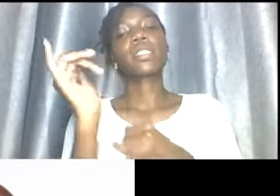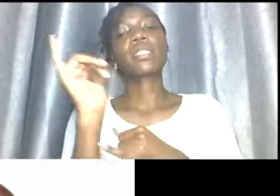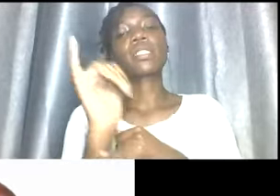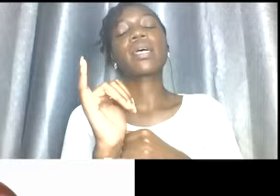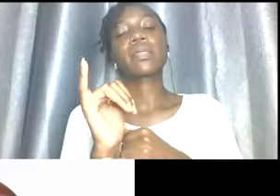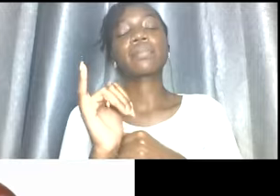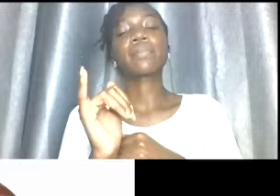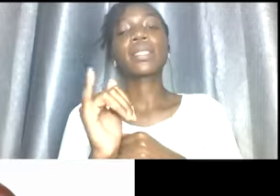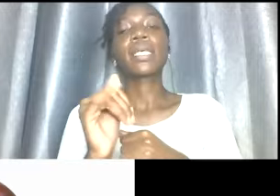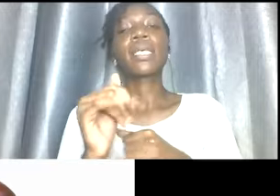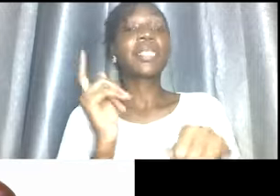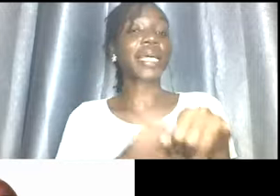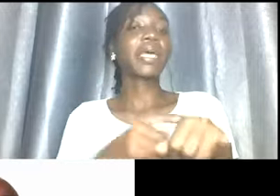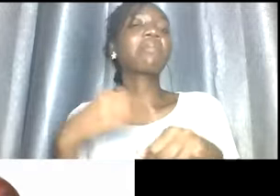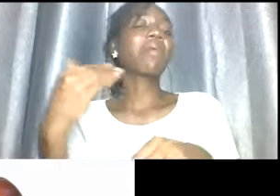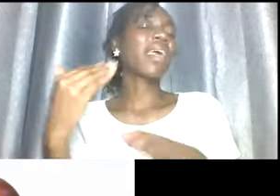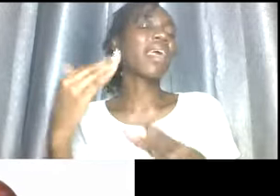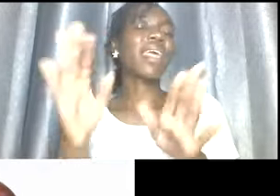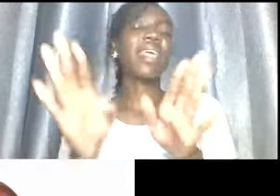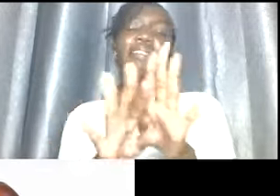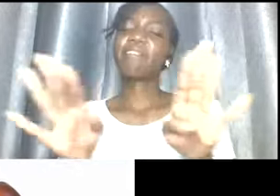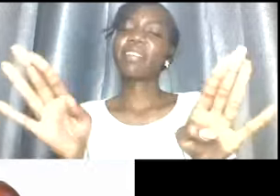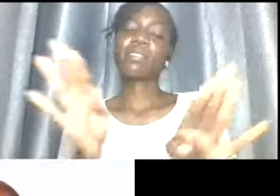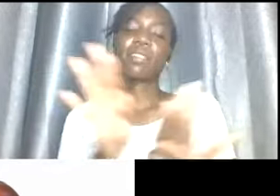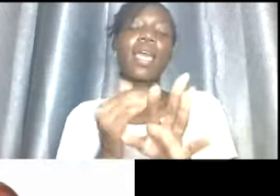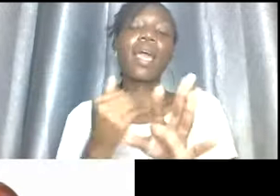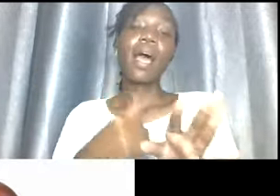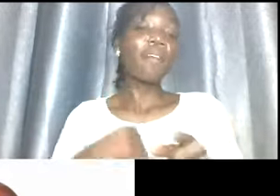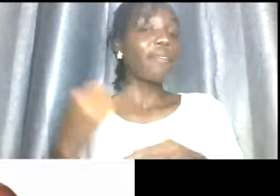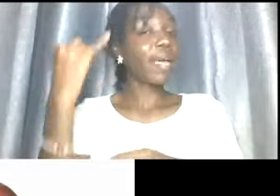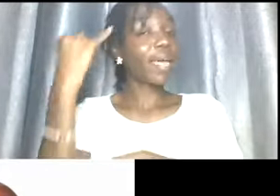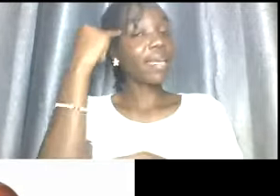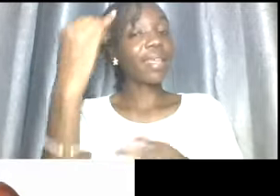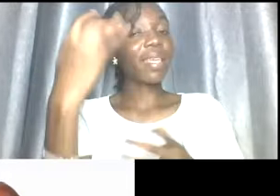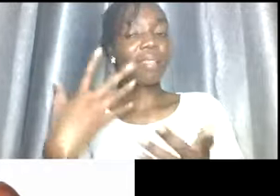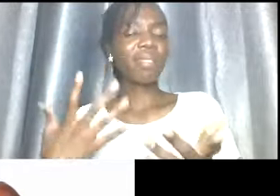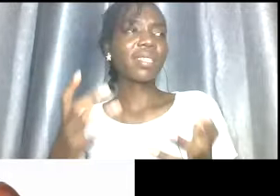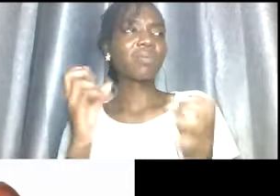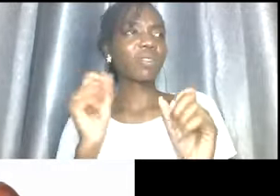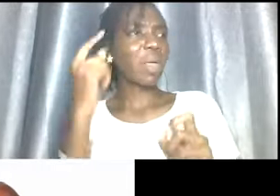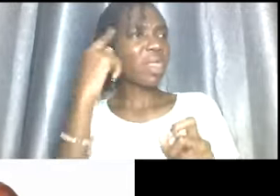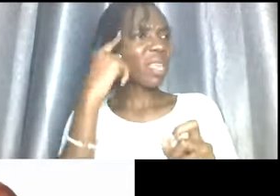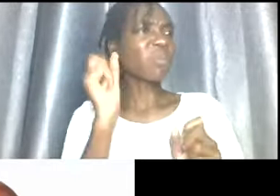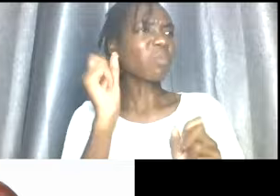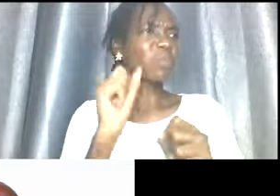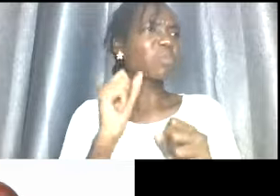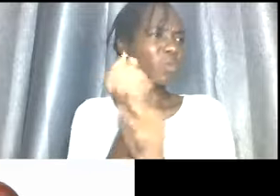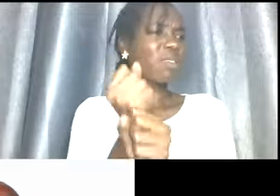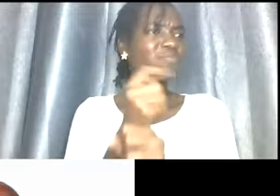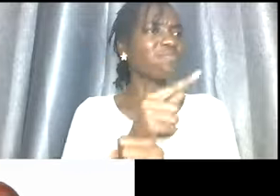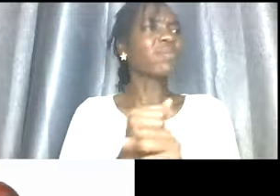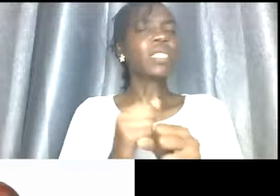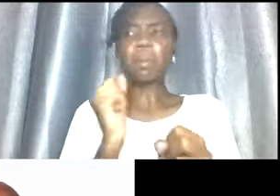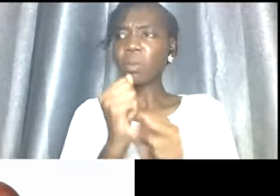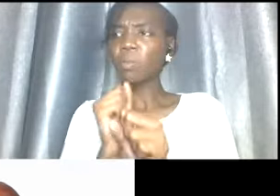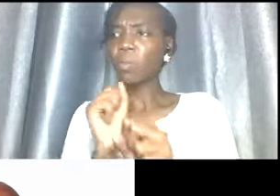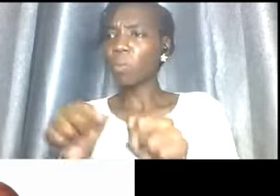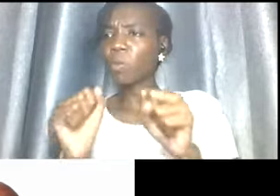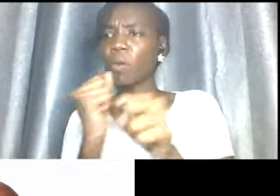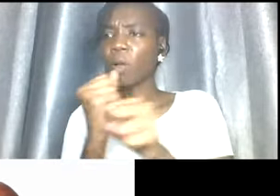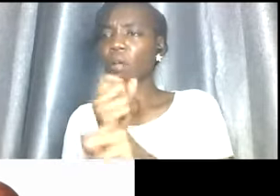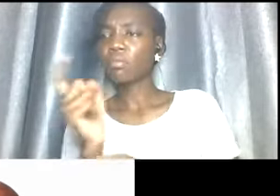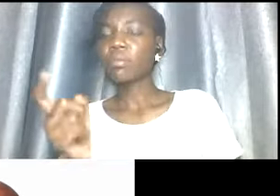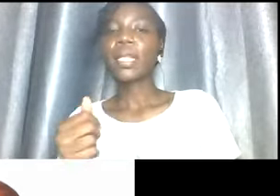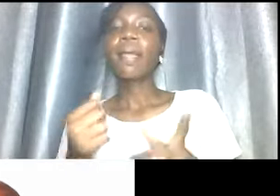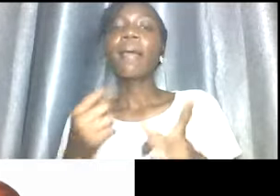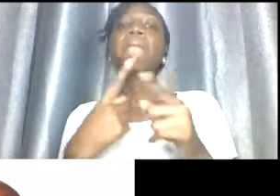is everything. We have these great ideas about things that we think might work. We get them started, but the